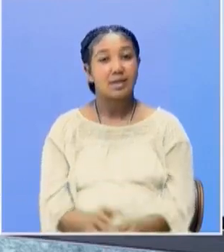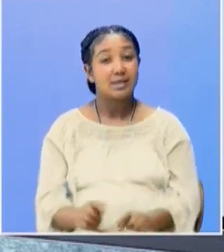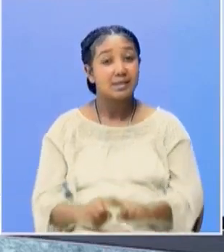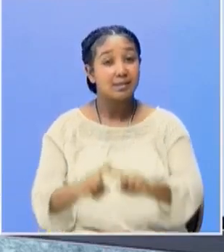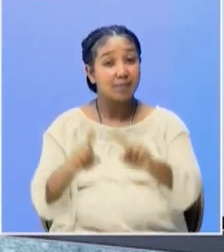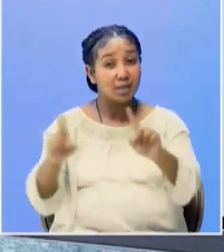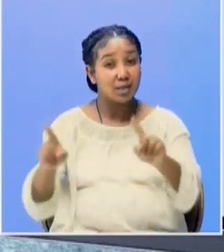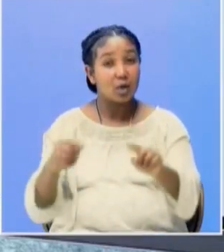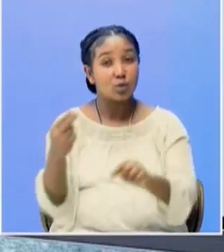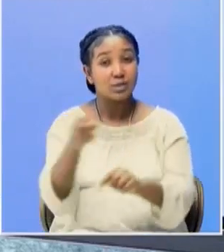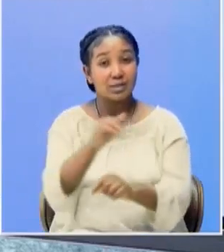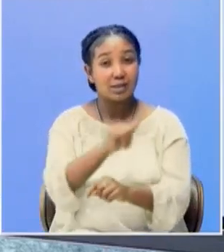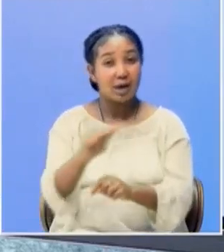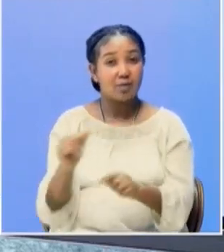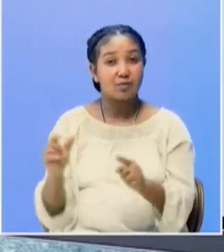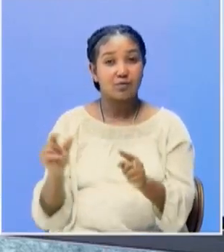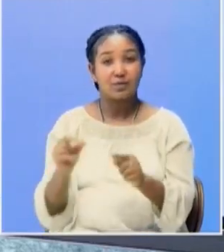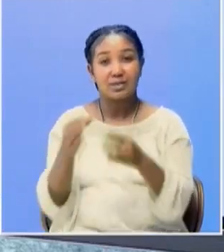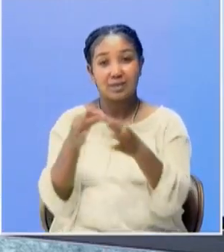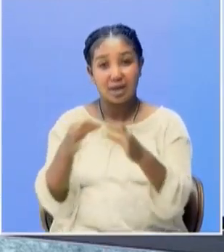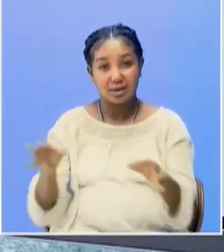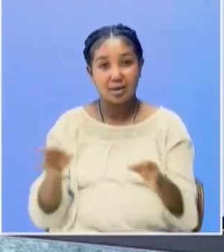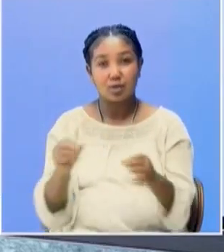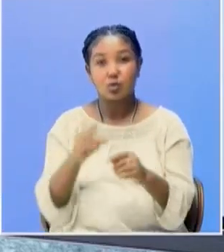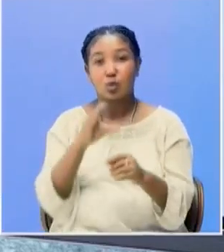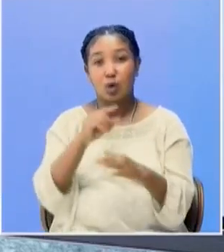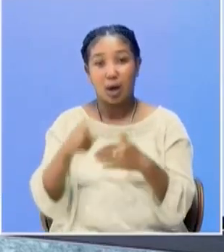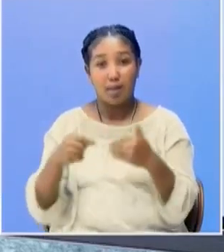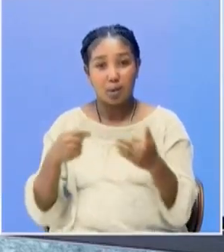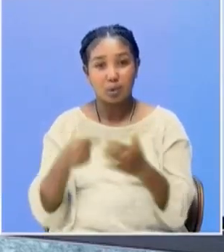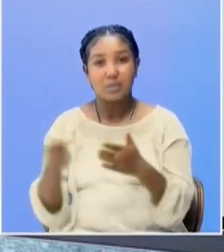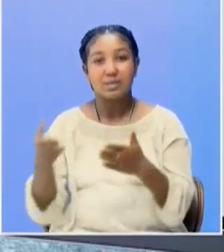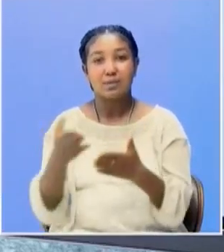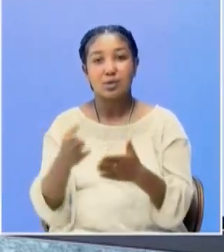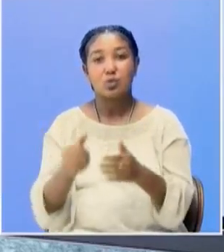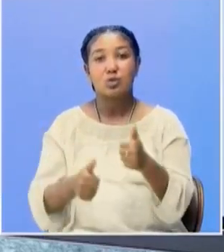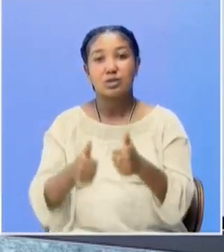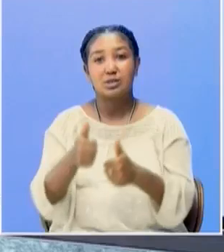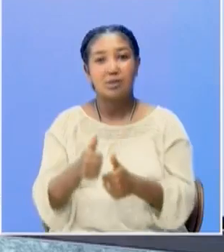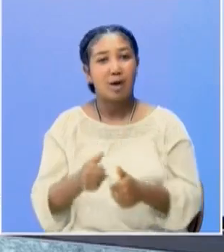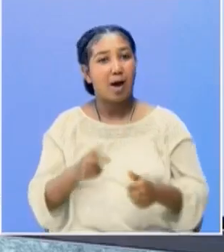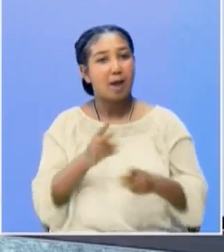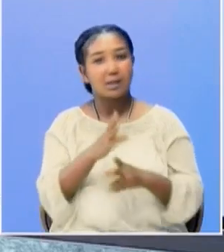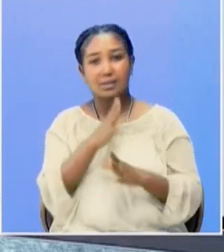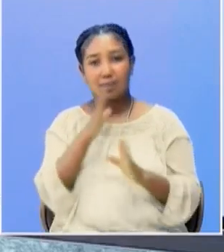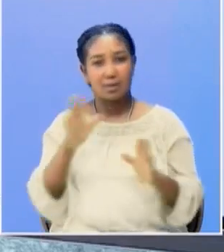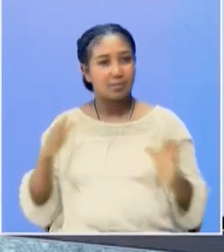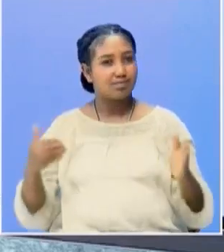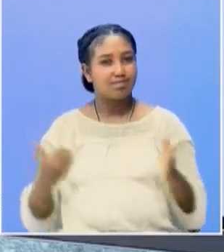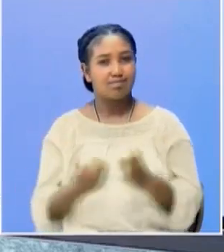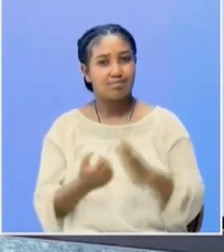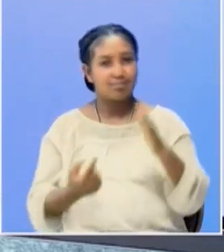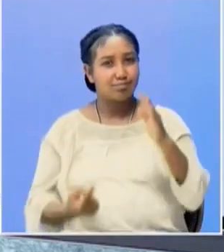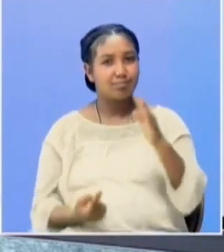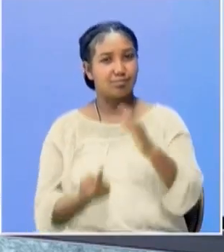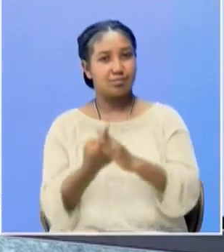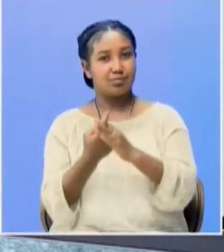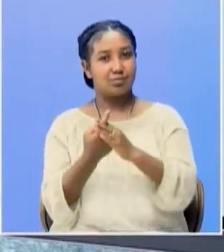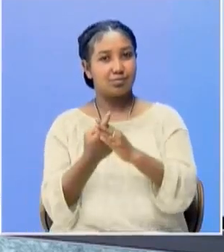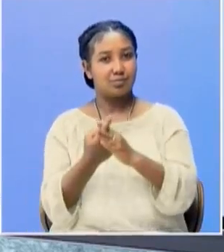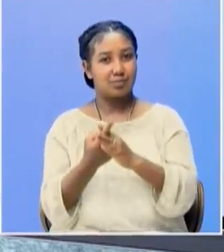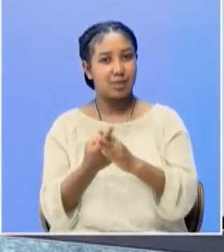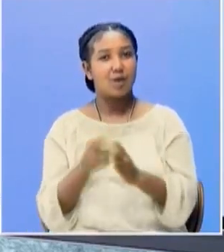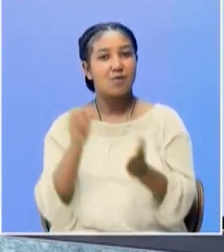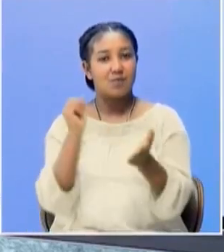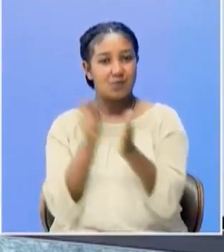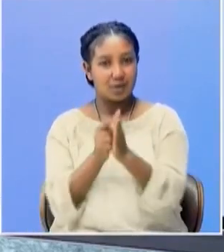Especially, we use such kinds of sentence to talk about something which is unexpected. Okay, unexpected.